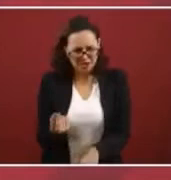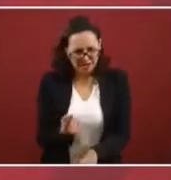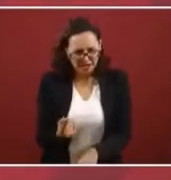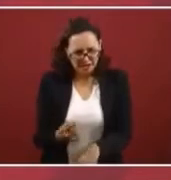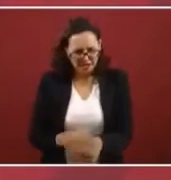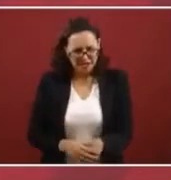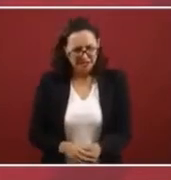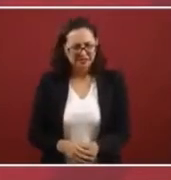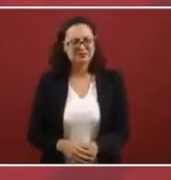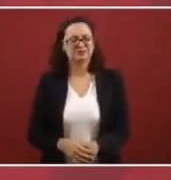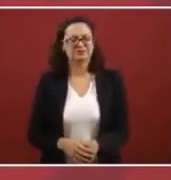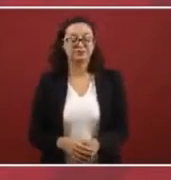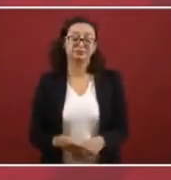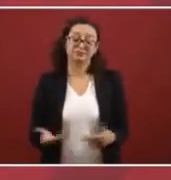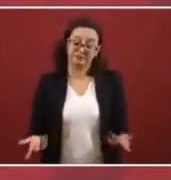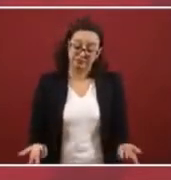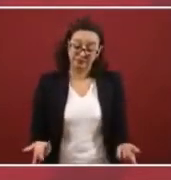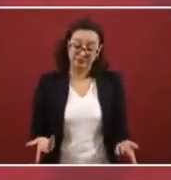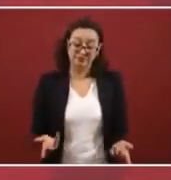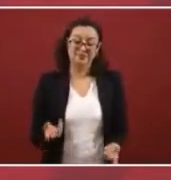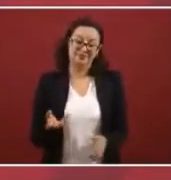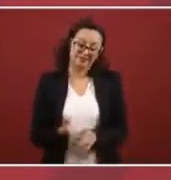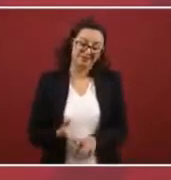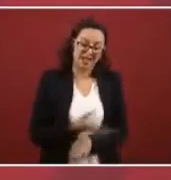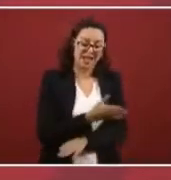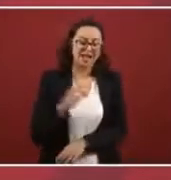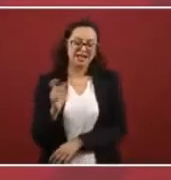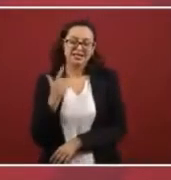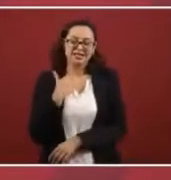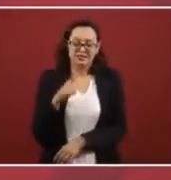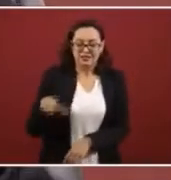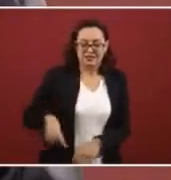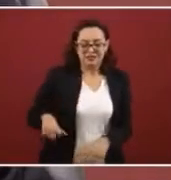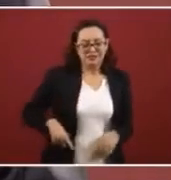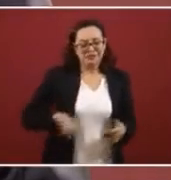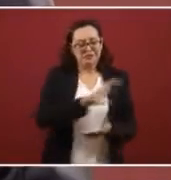that we're not going to comply with the contracts? It's to say